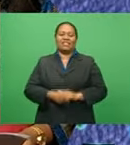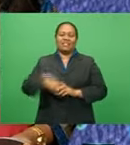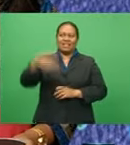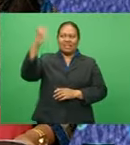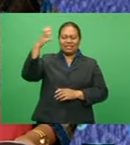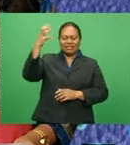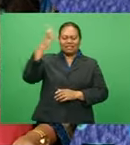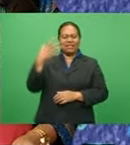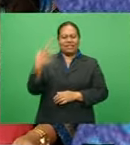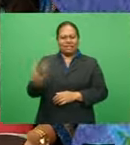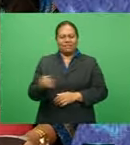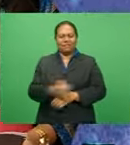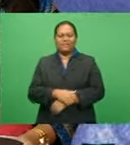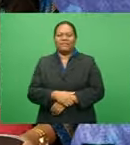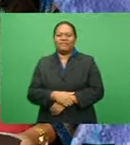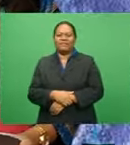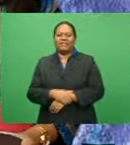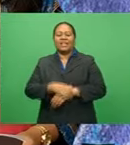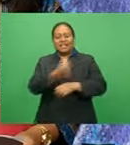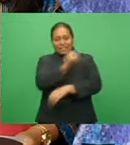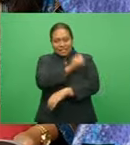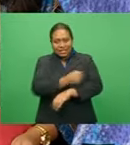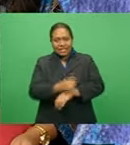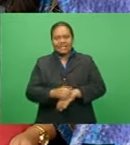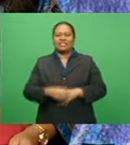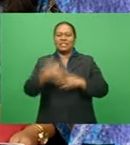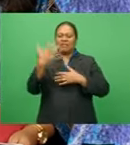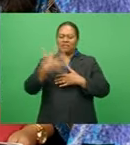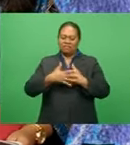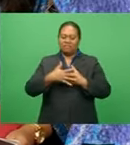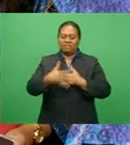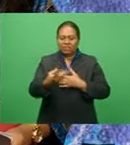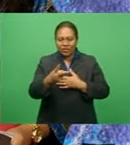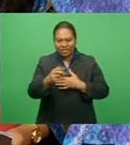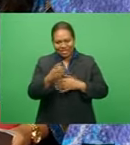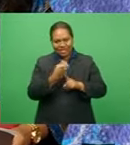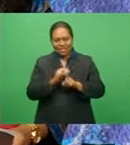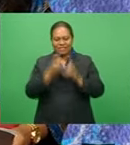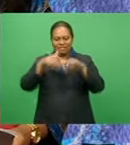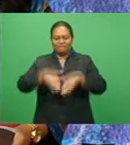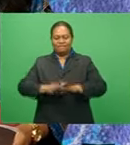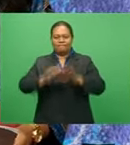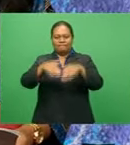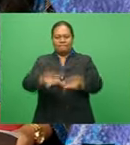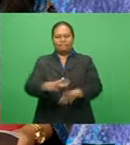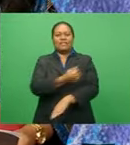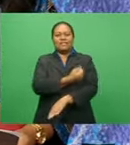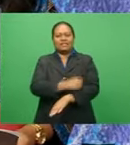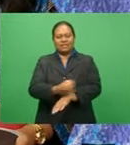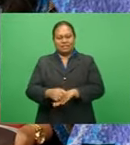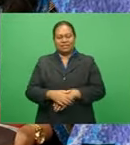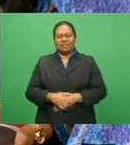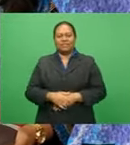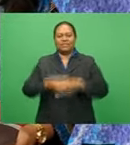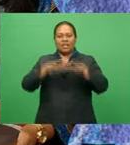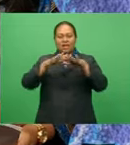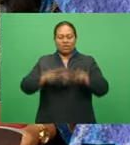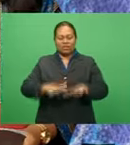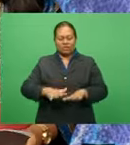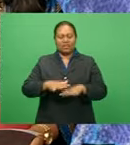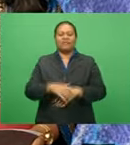be exact. At sea, southeast winds 15 to 20 knots, moderate to rough seas. Now turning to the tides,